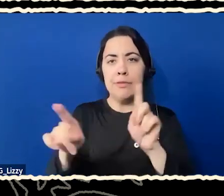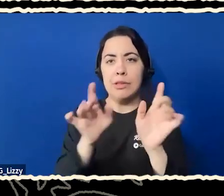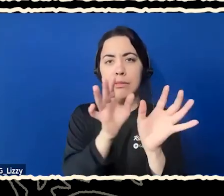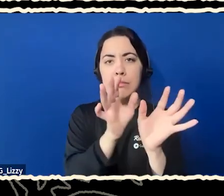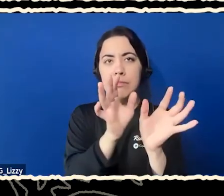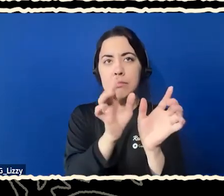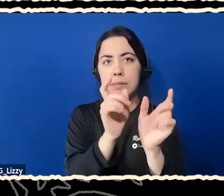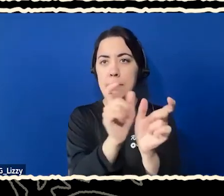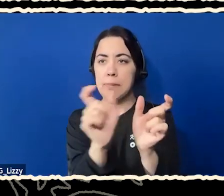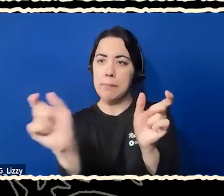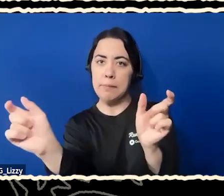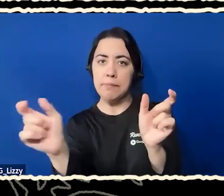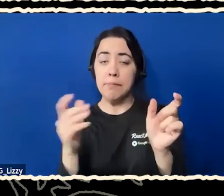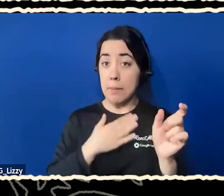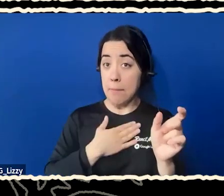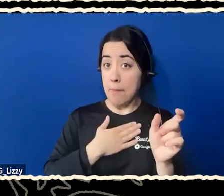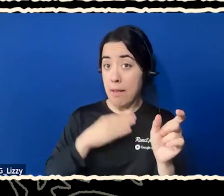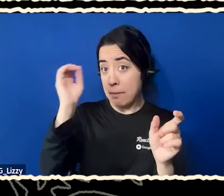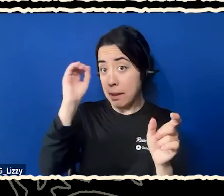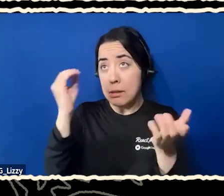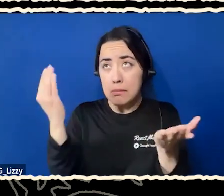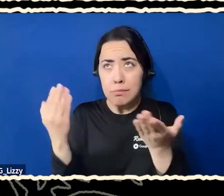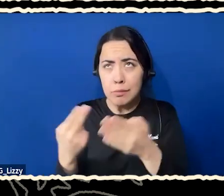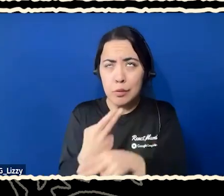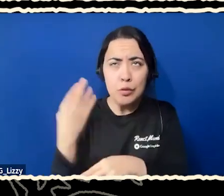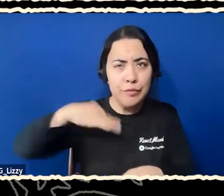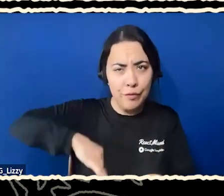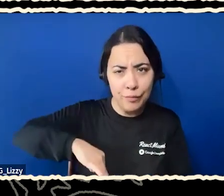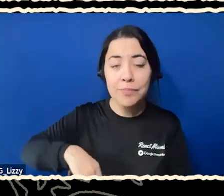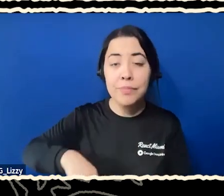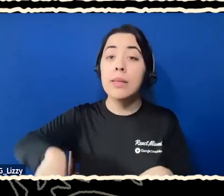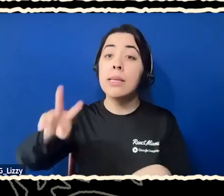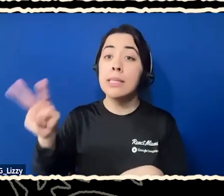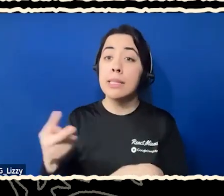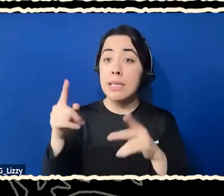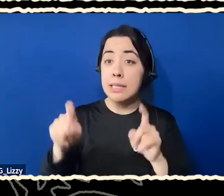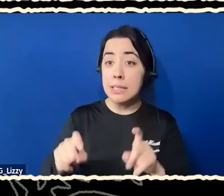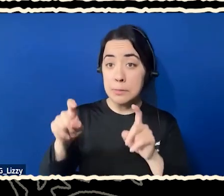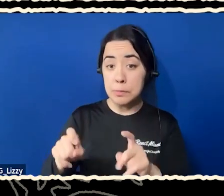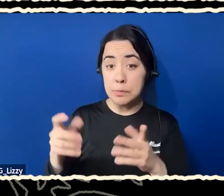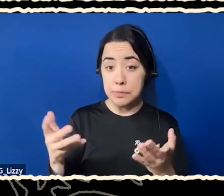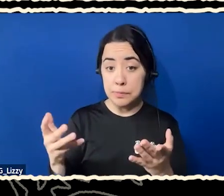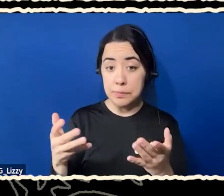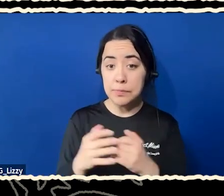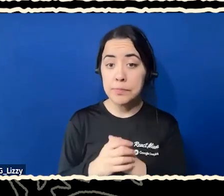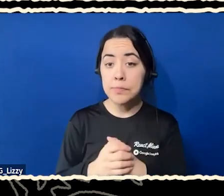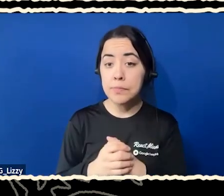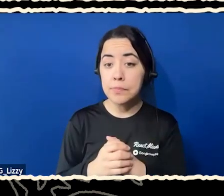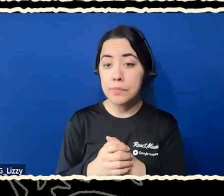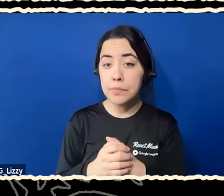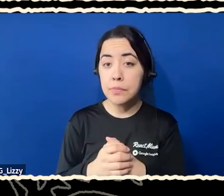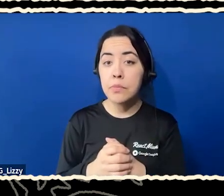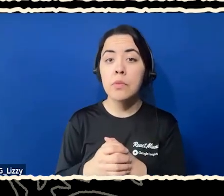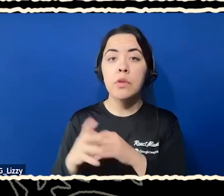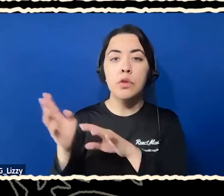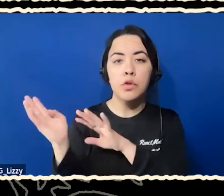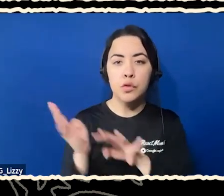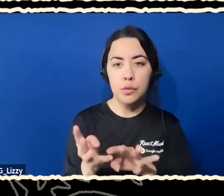it's useful. Second experimental is stream query. It's just stream